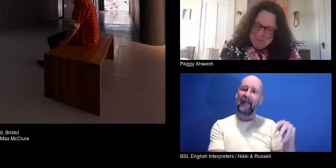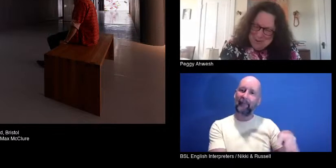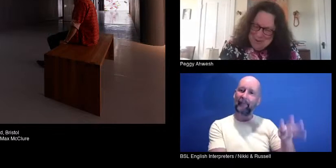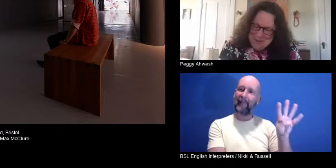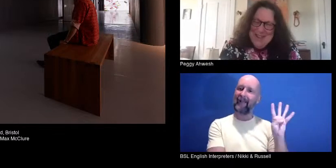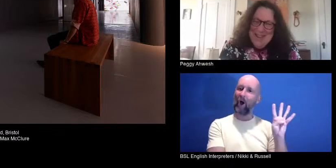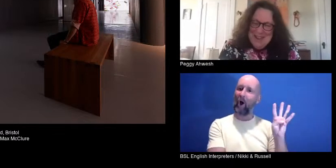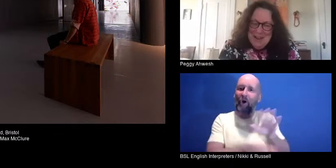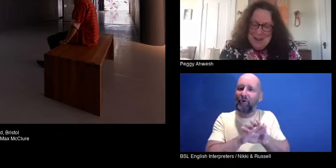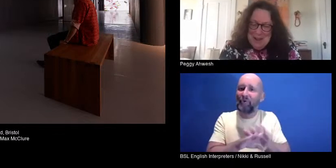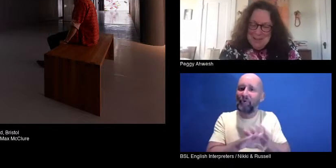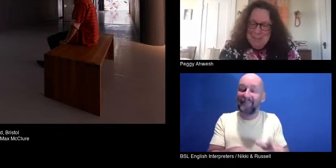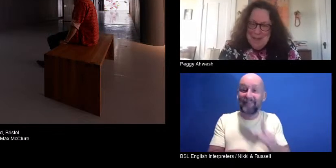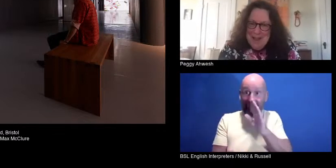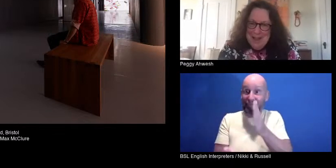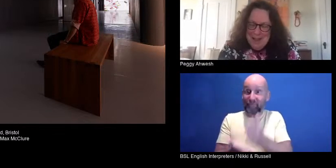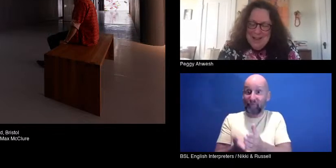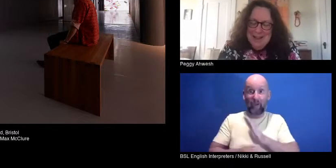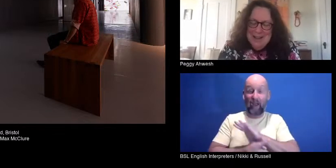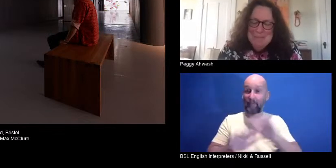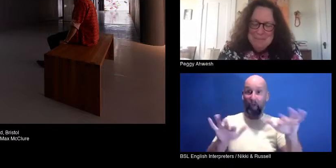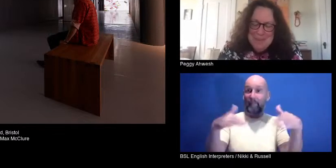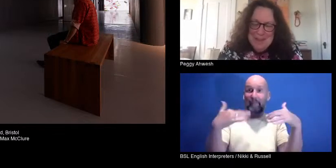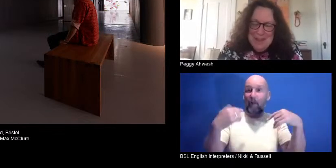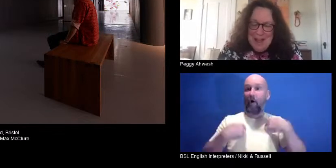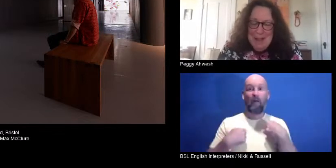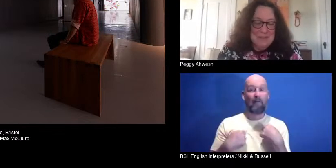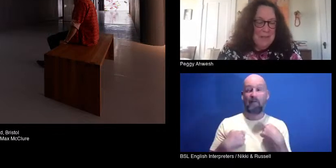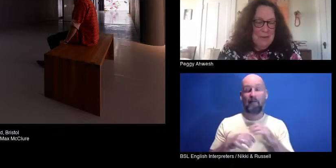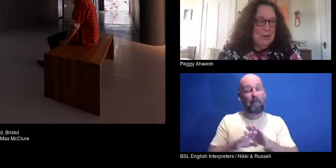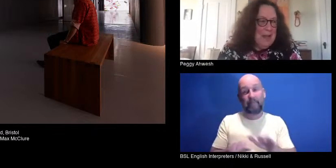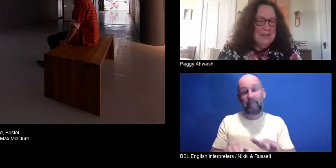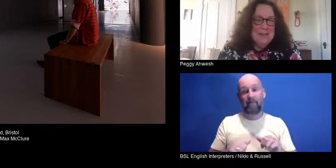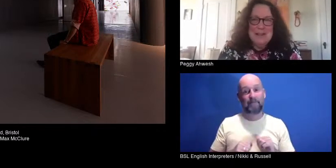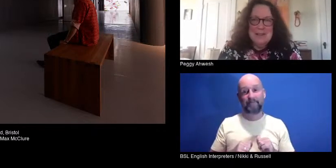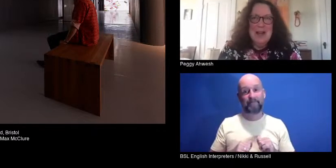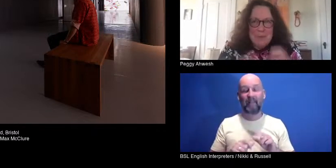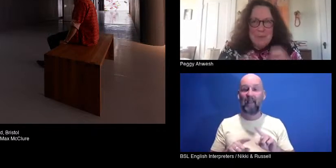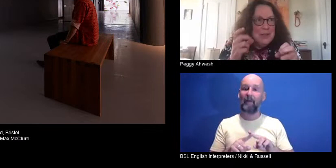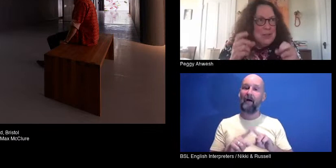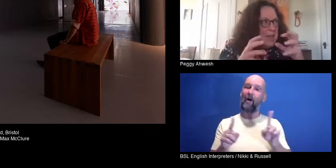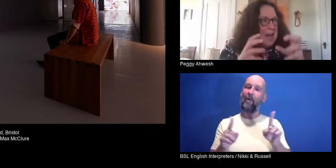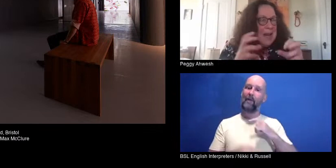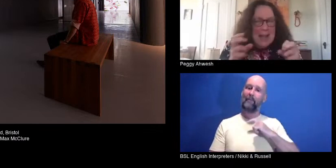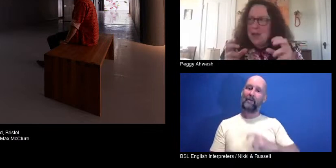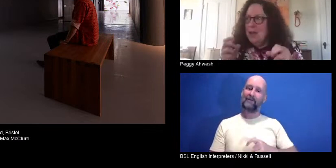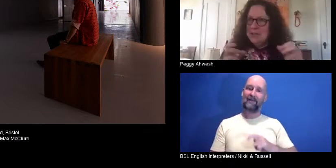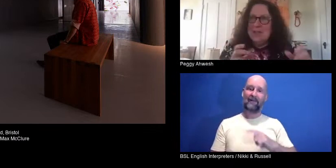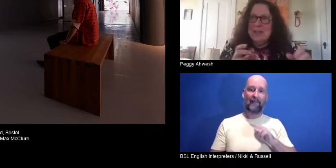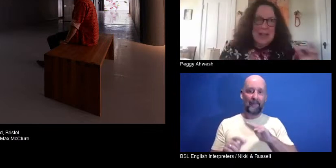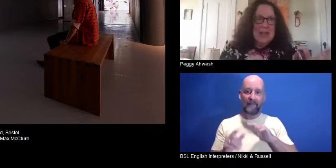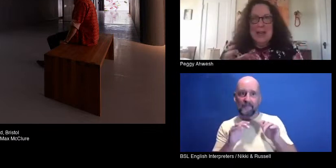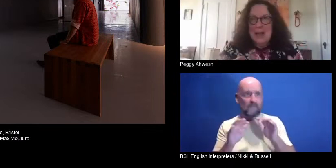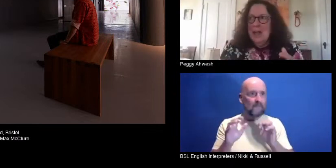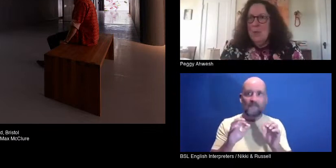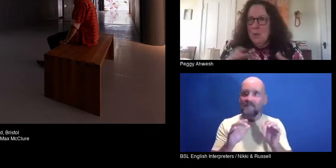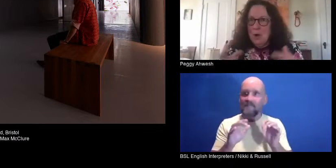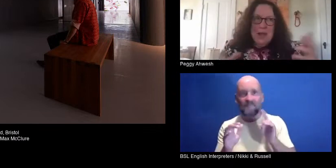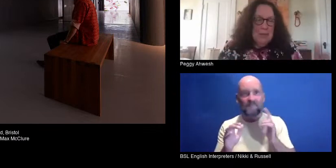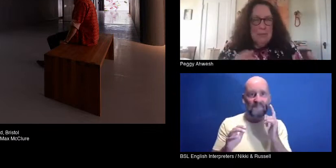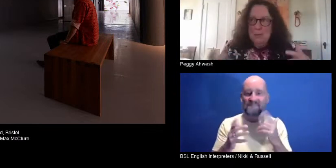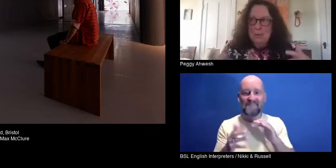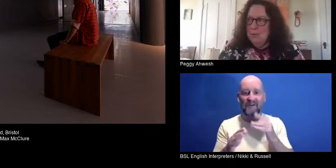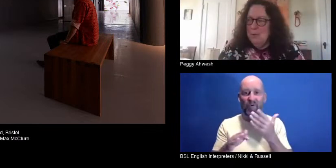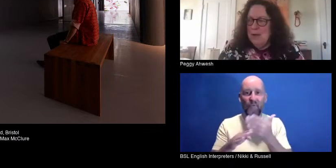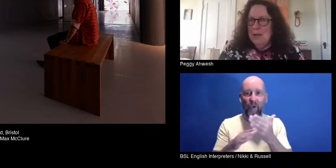it's true. You know, I'm not the peacock. I'm this other entity that's kind of cogitating constantly and